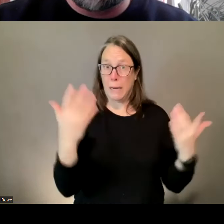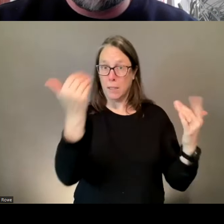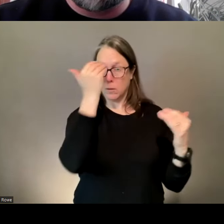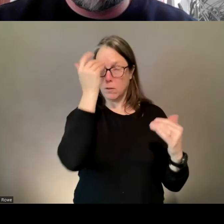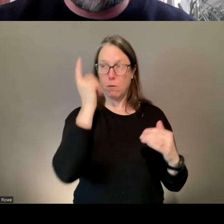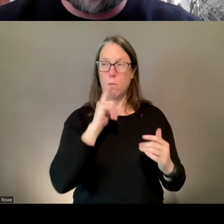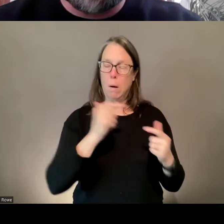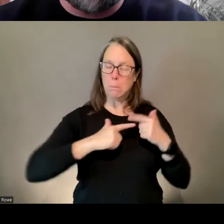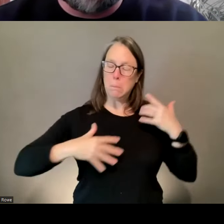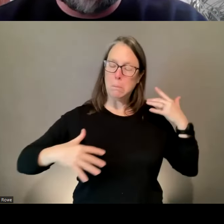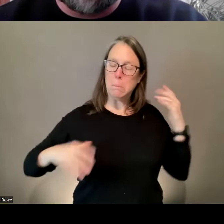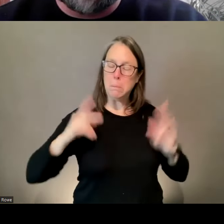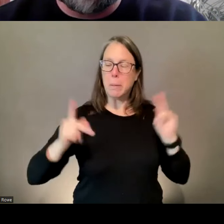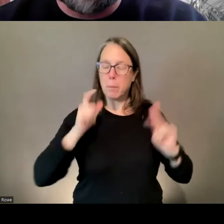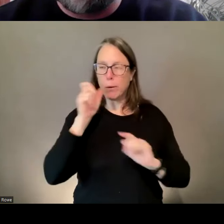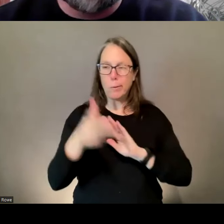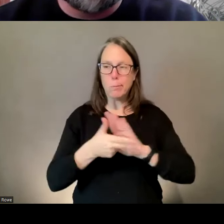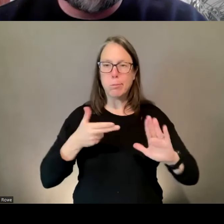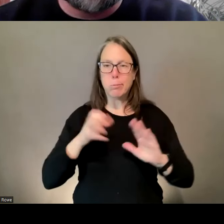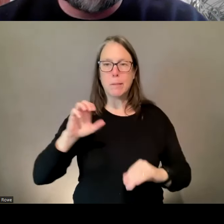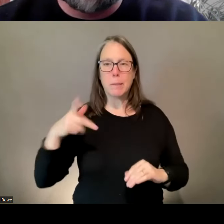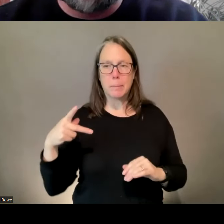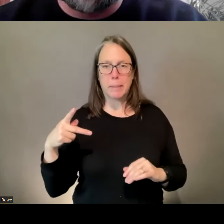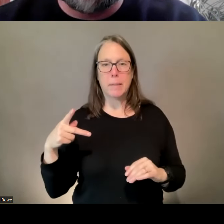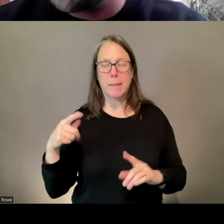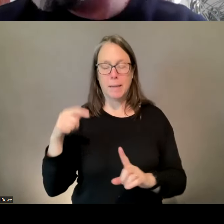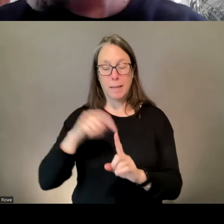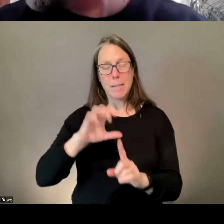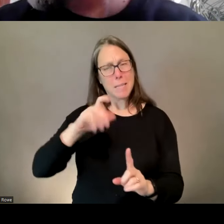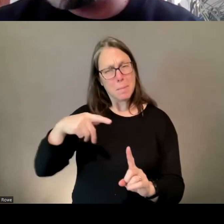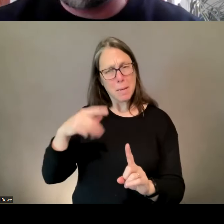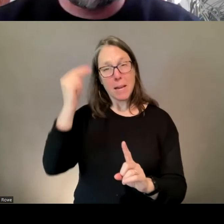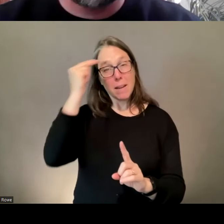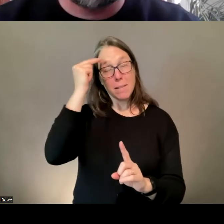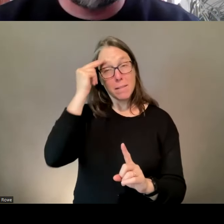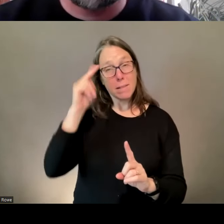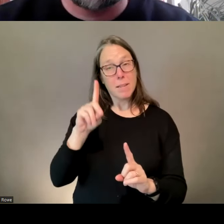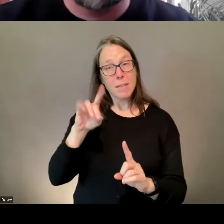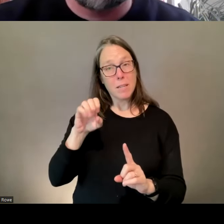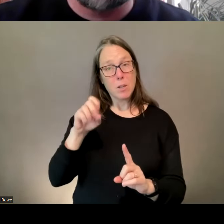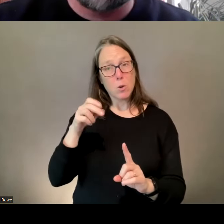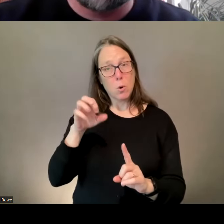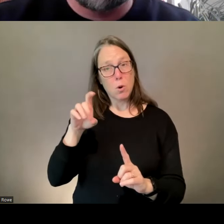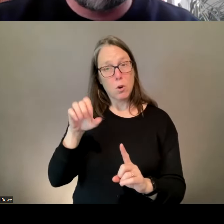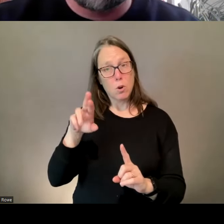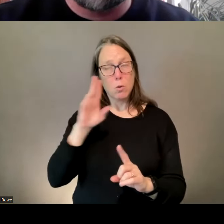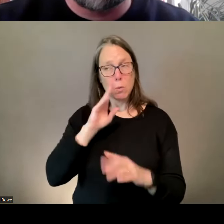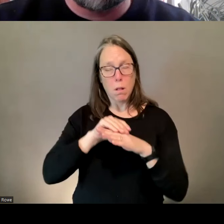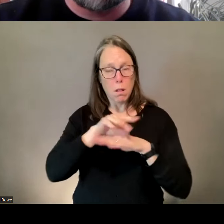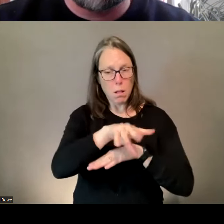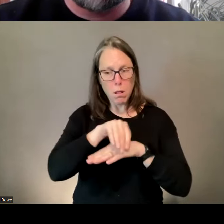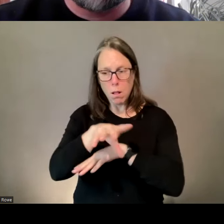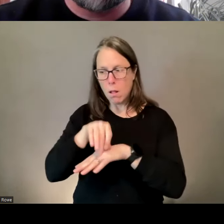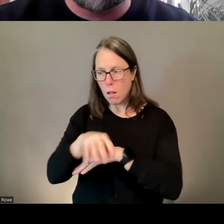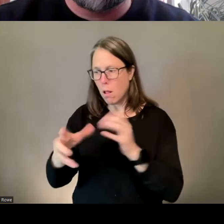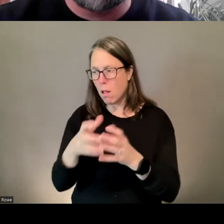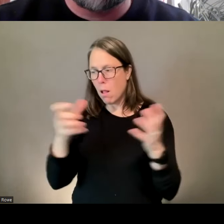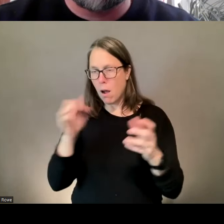diagnosed with cerebral palsy, which is a neurological disorder that affects many people, many of